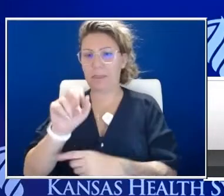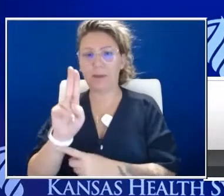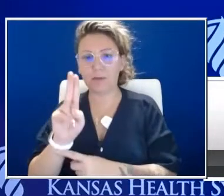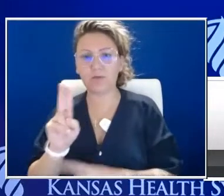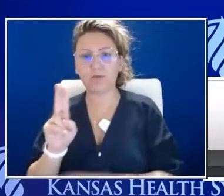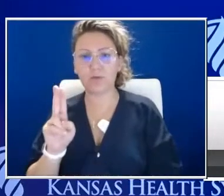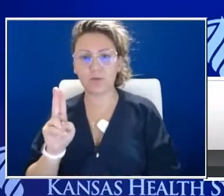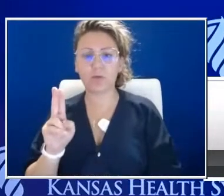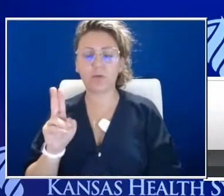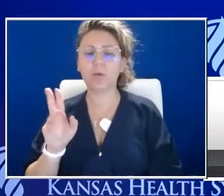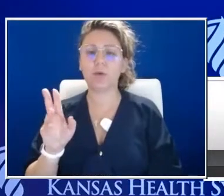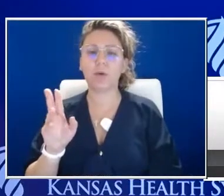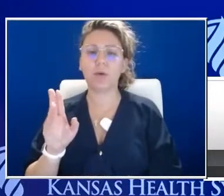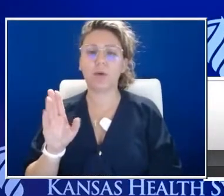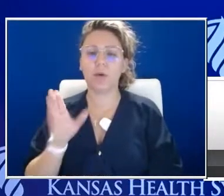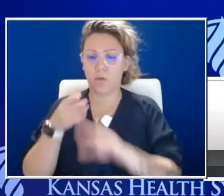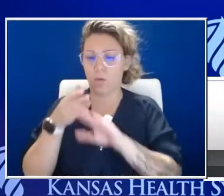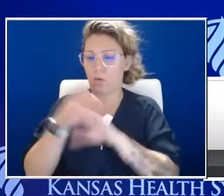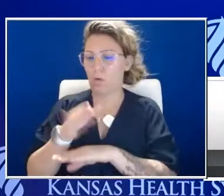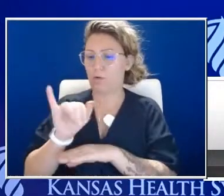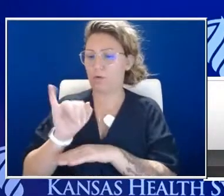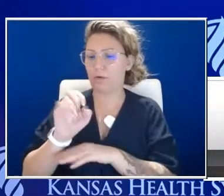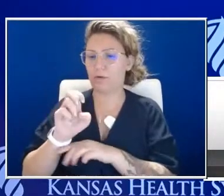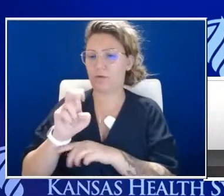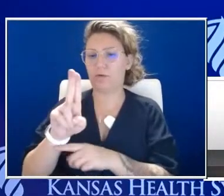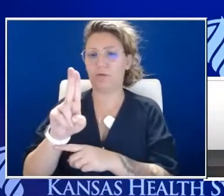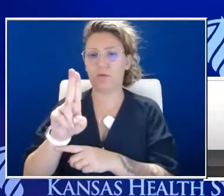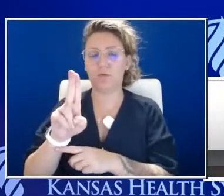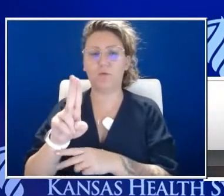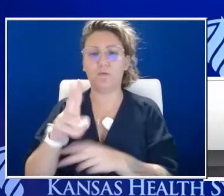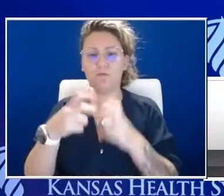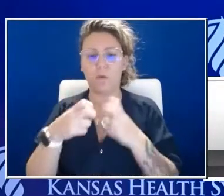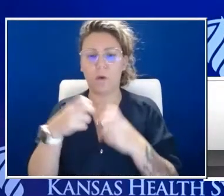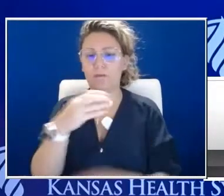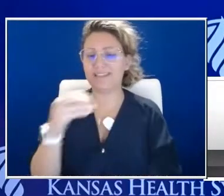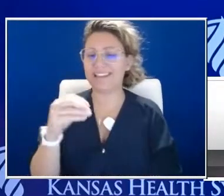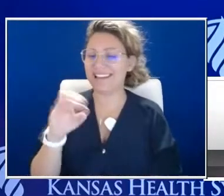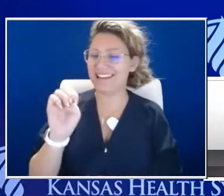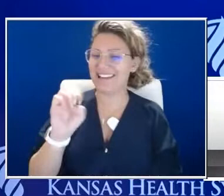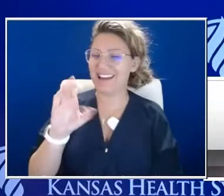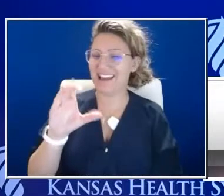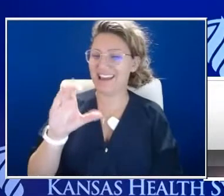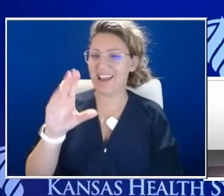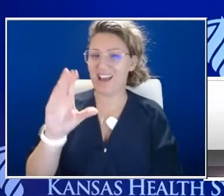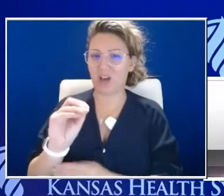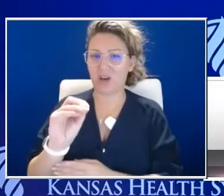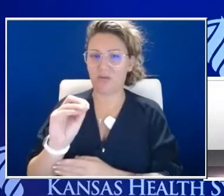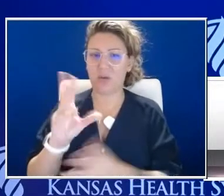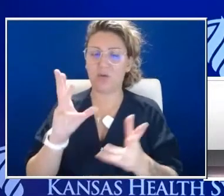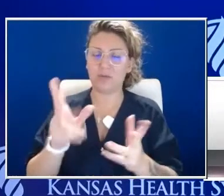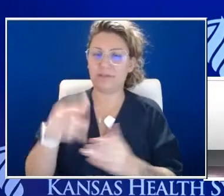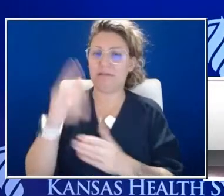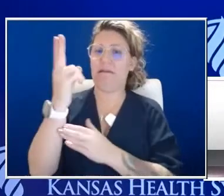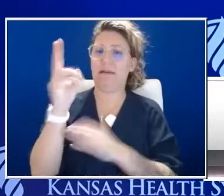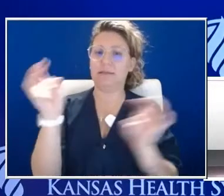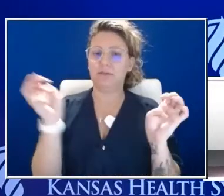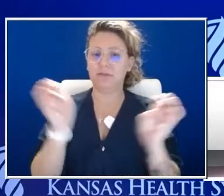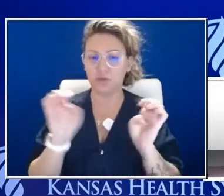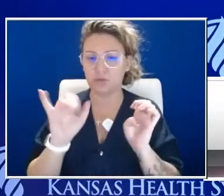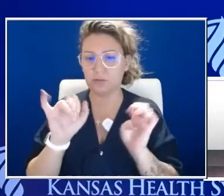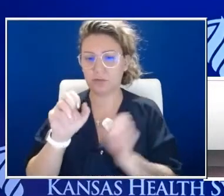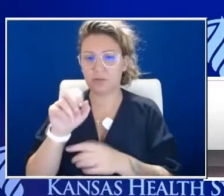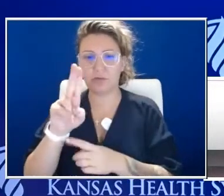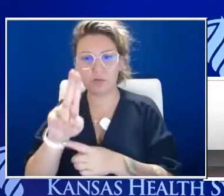were post-ICU problems. And now ECMO is one of the highest emergencies, ICU stays. You